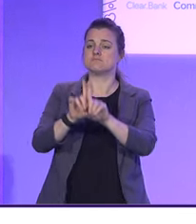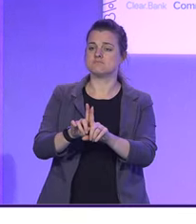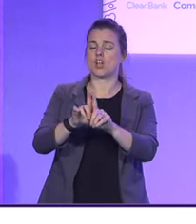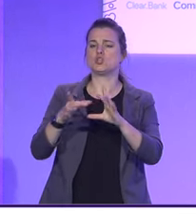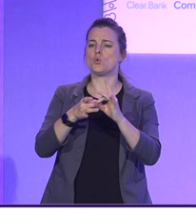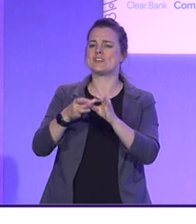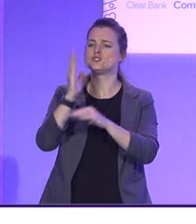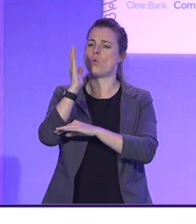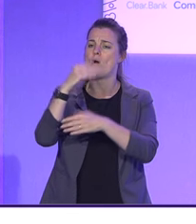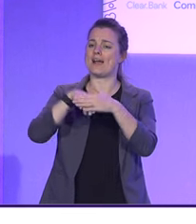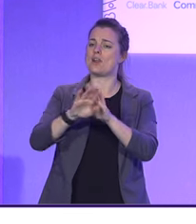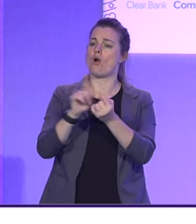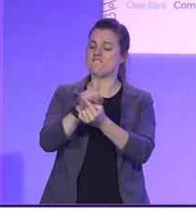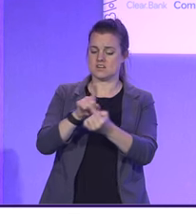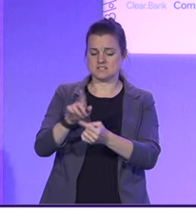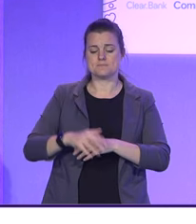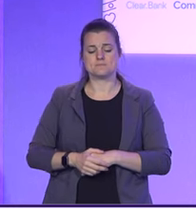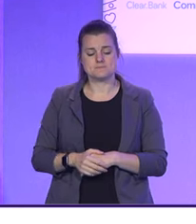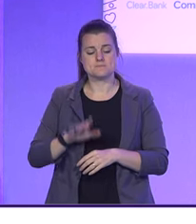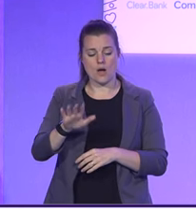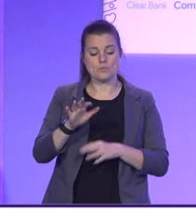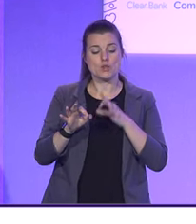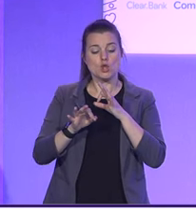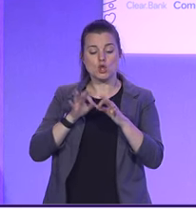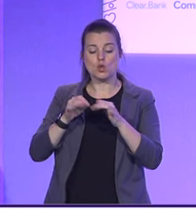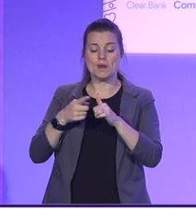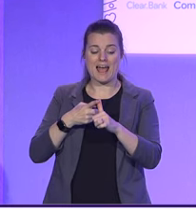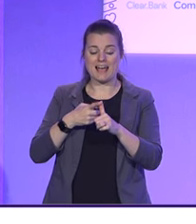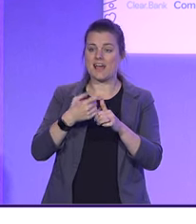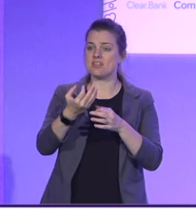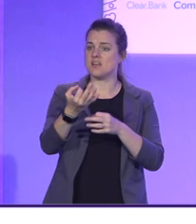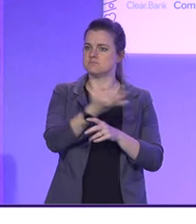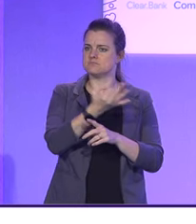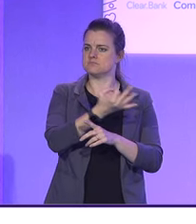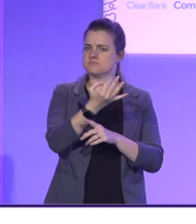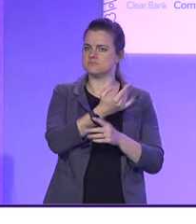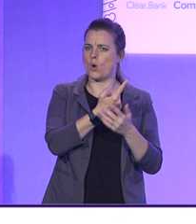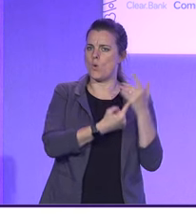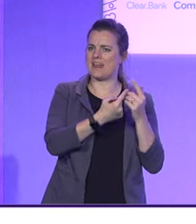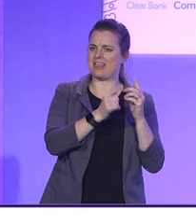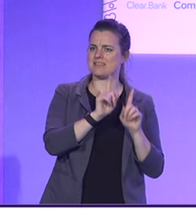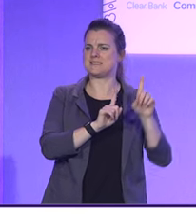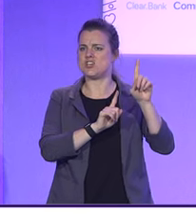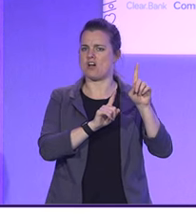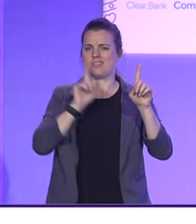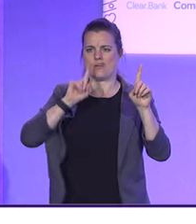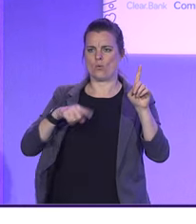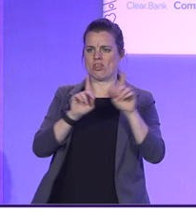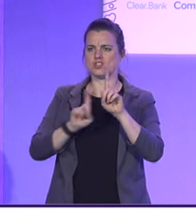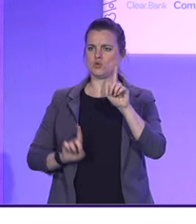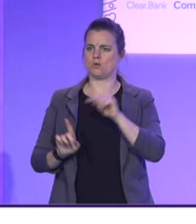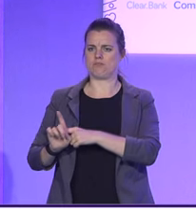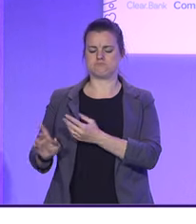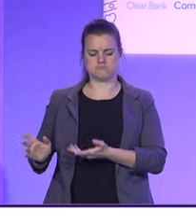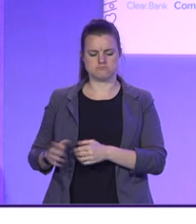Q&A session, the attendees just asked questions from the senior employee. In the next scenario, there was a community event that was